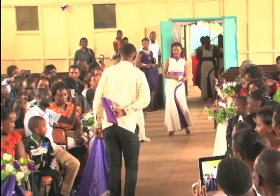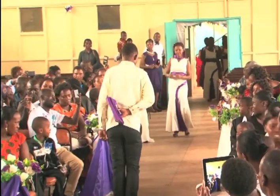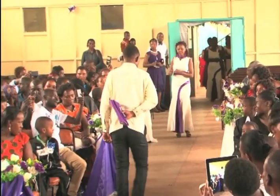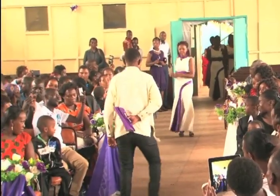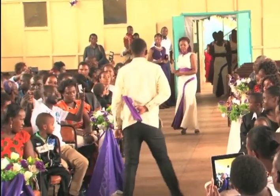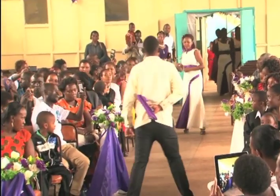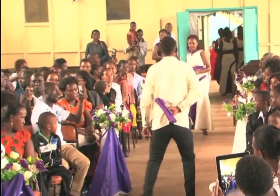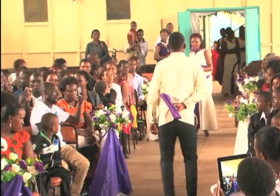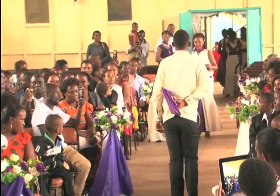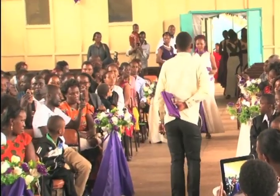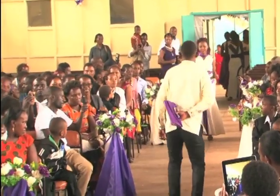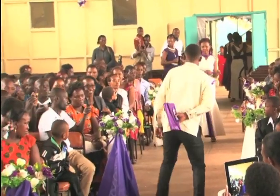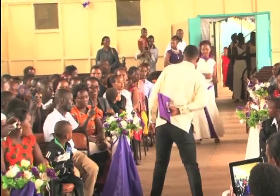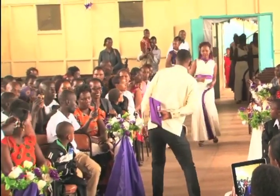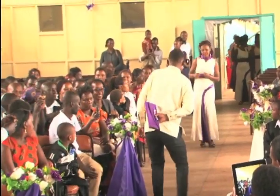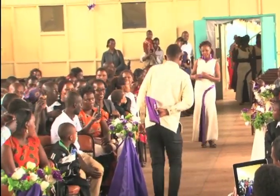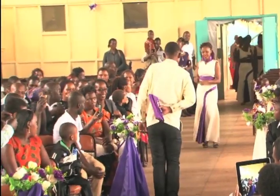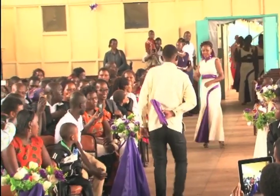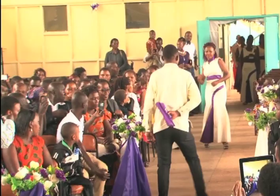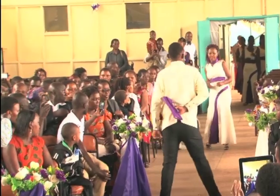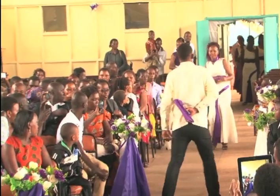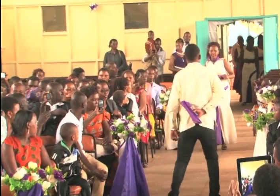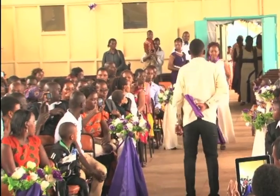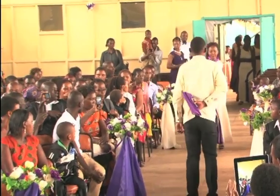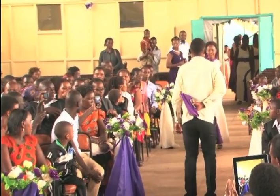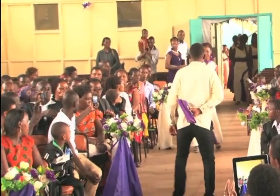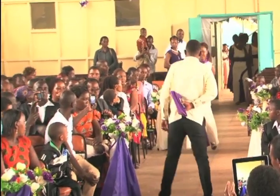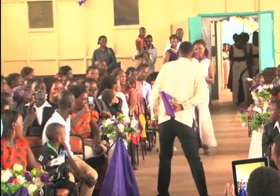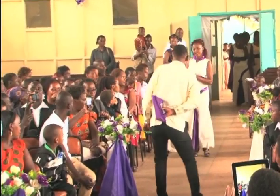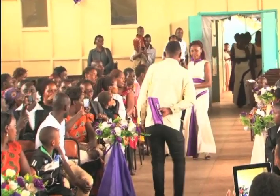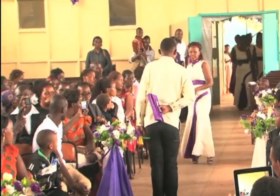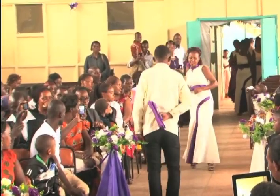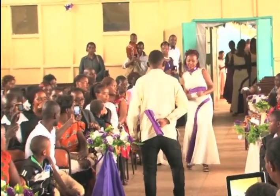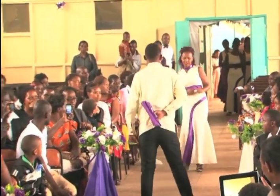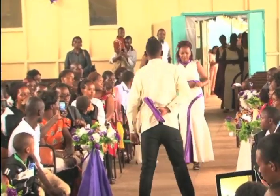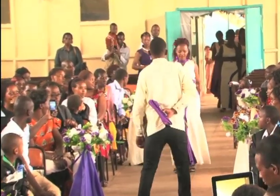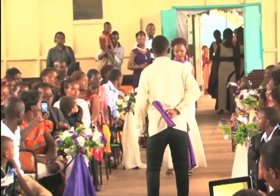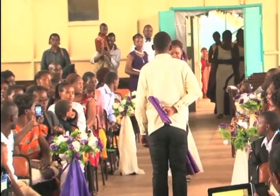like, okay. The parents thought it's just like